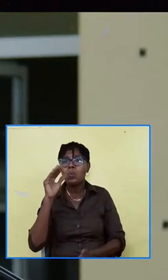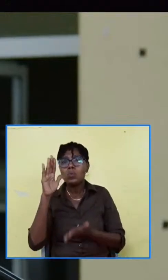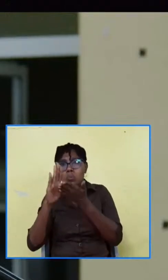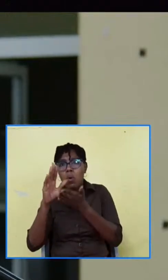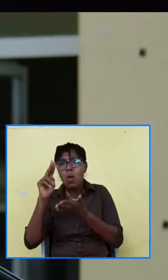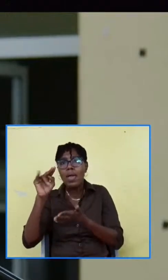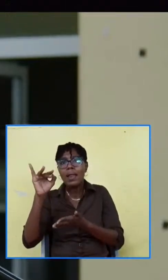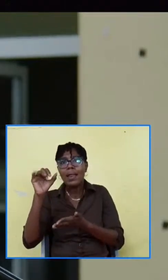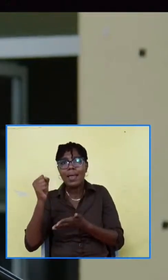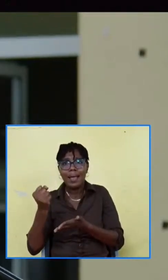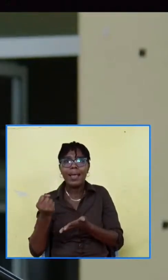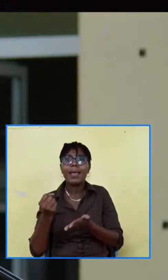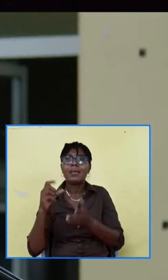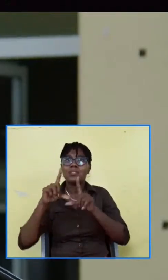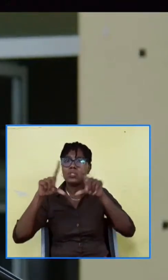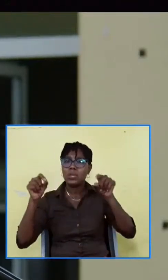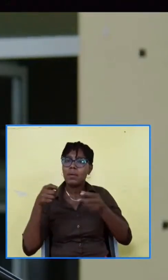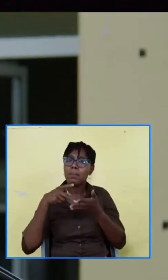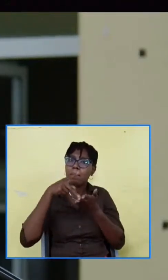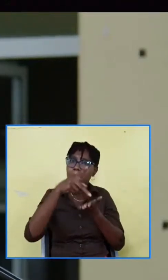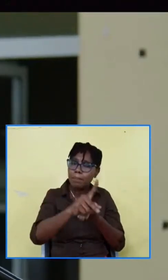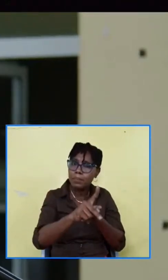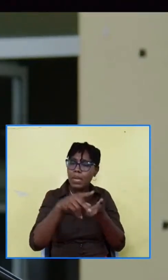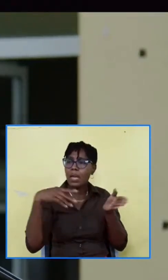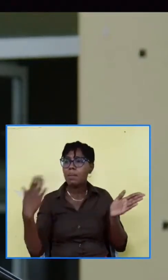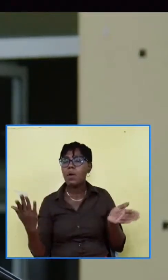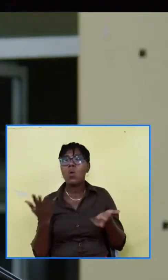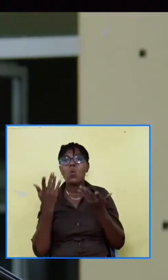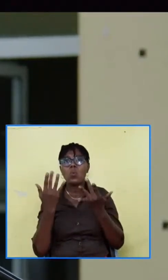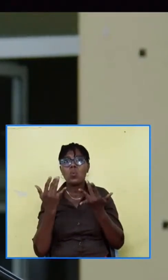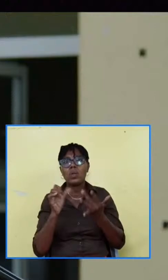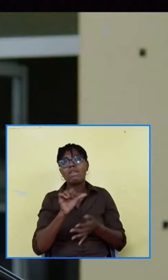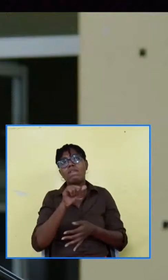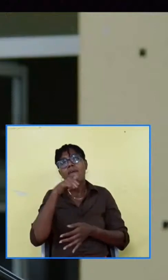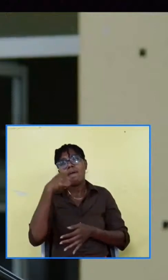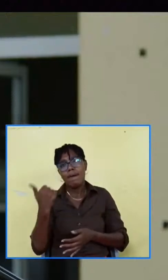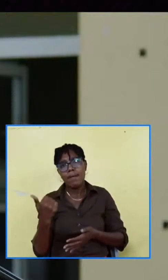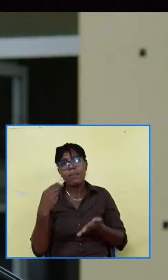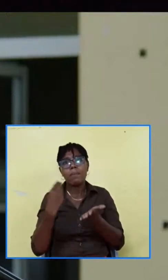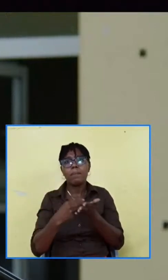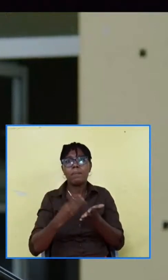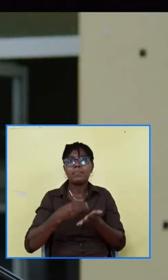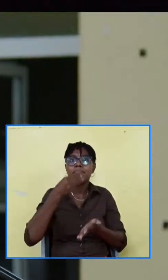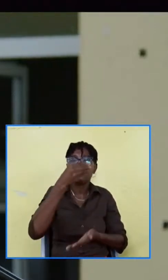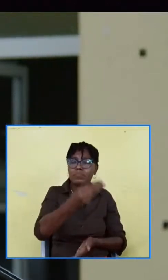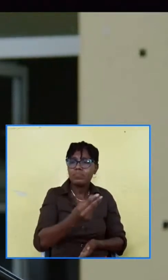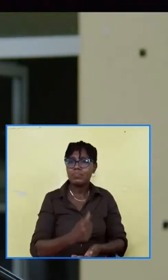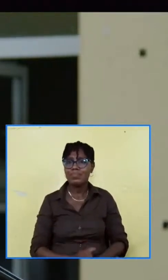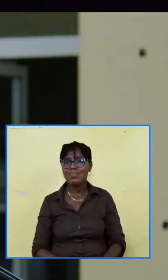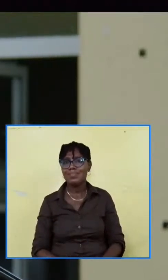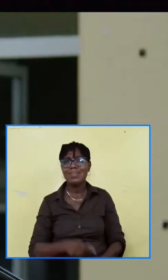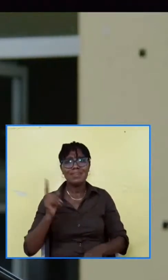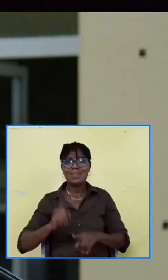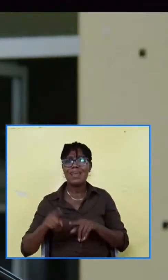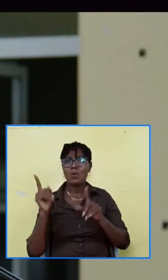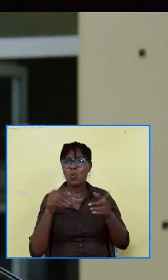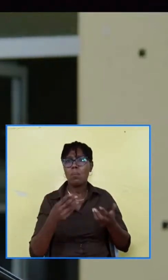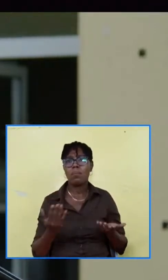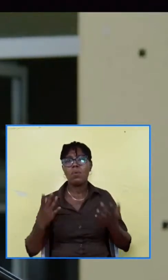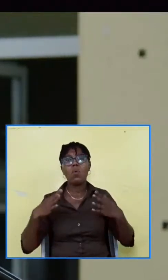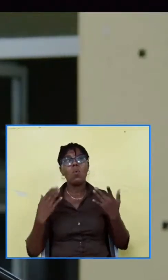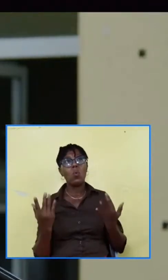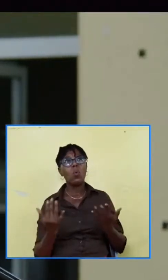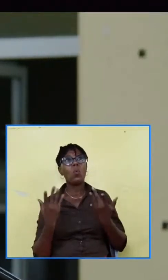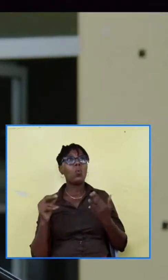investment. Maybe not for the persons who are there already, but maybe for my generation. It can be go home and wait for the